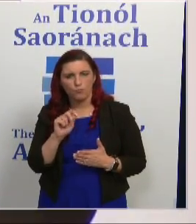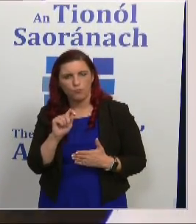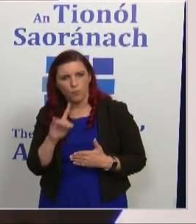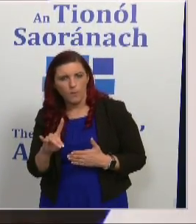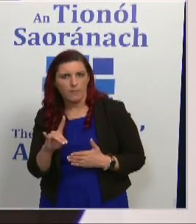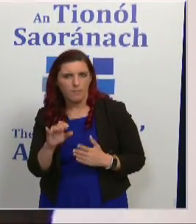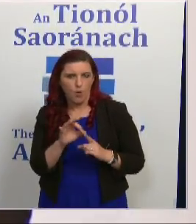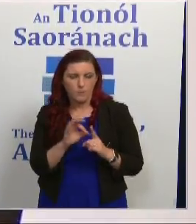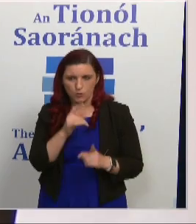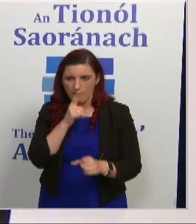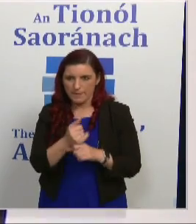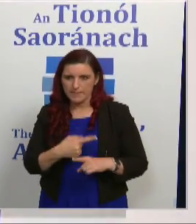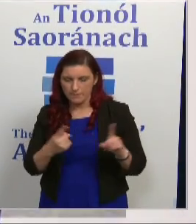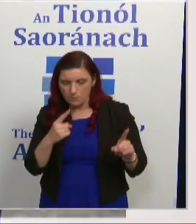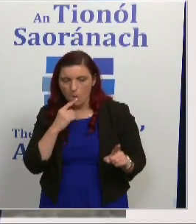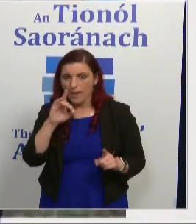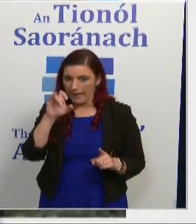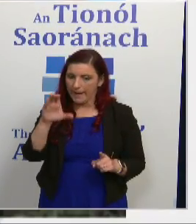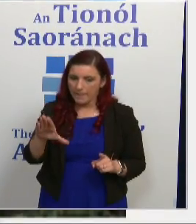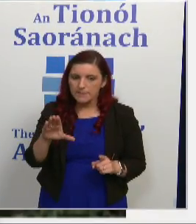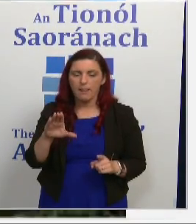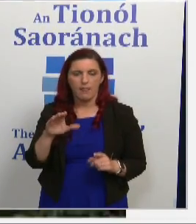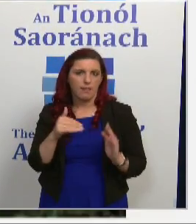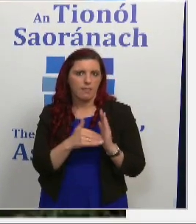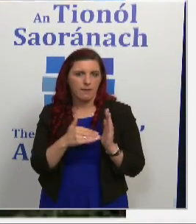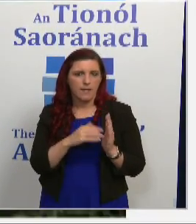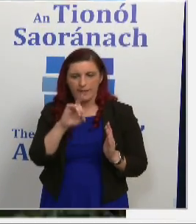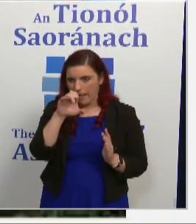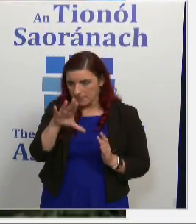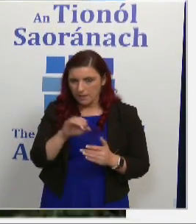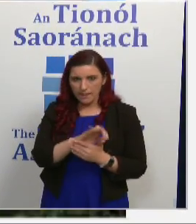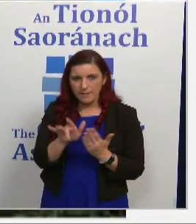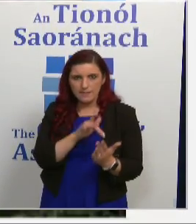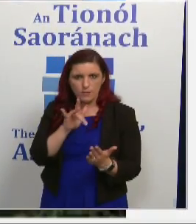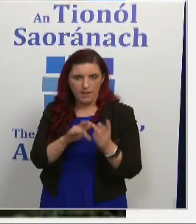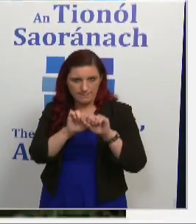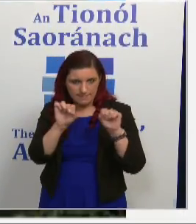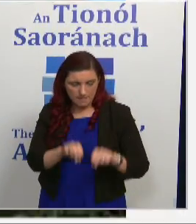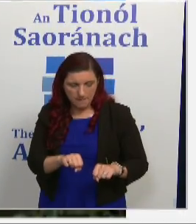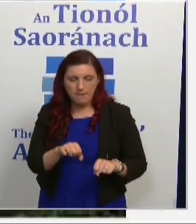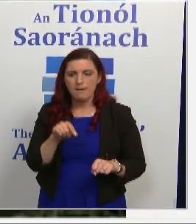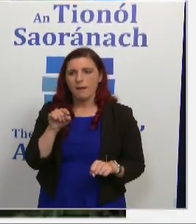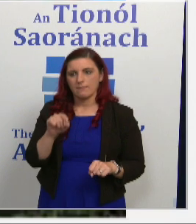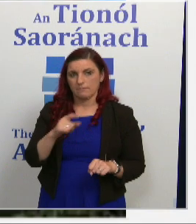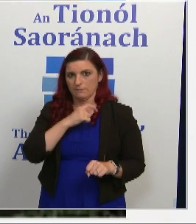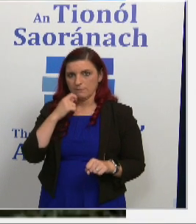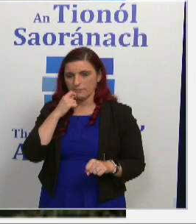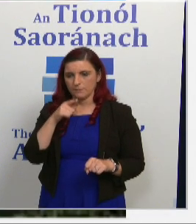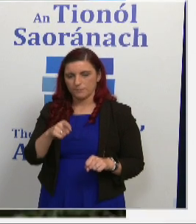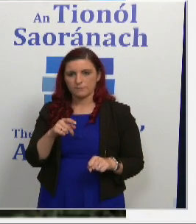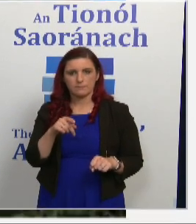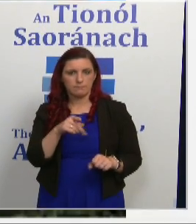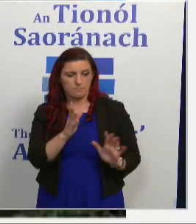differences. So it's a capital city, and it's a capital city in a very centralised system. And to reiterate A's